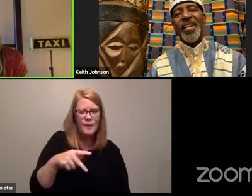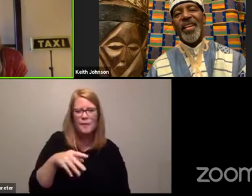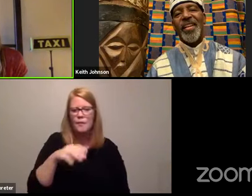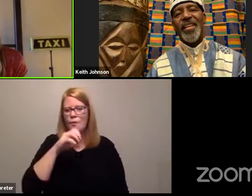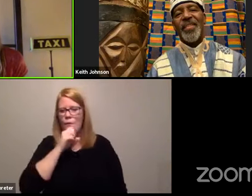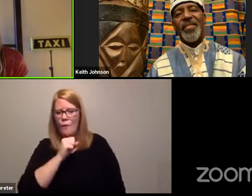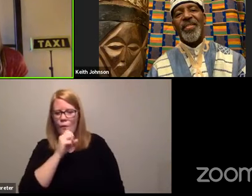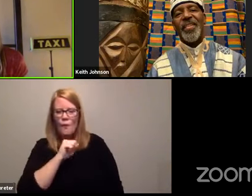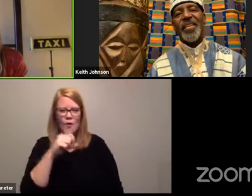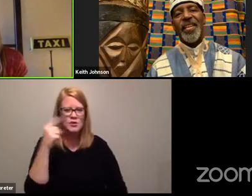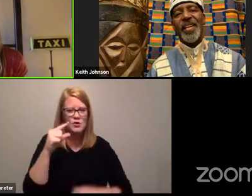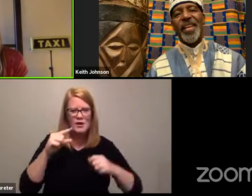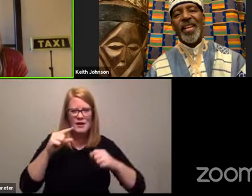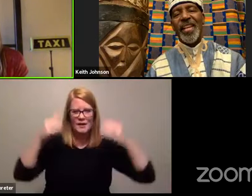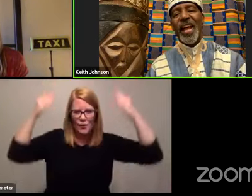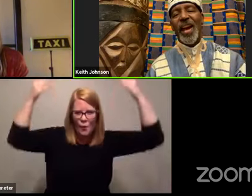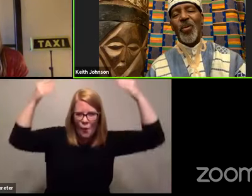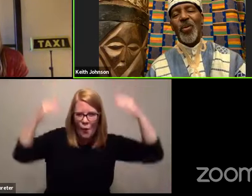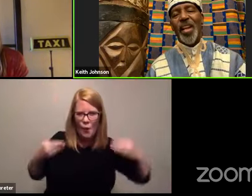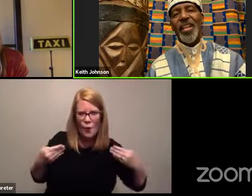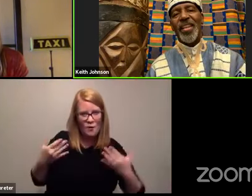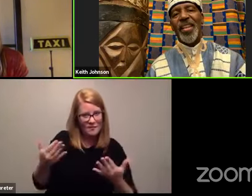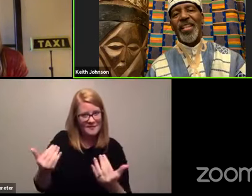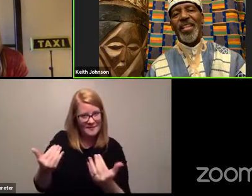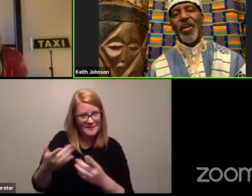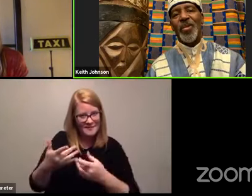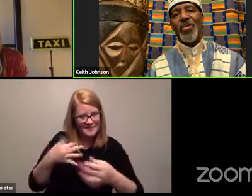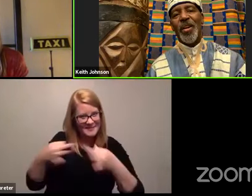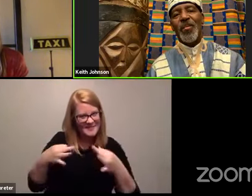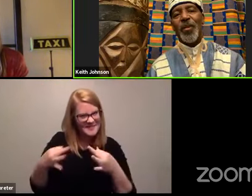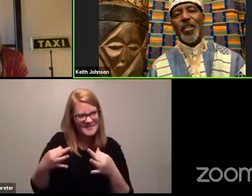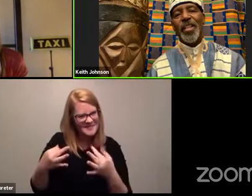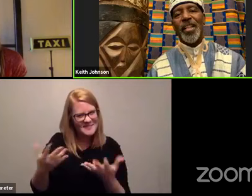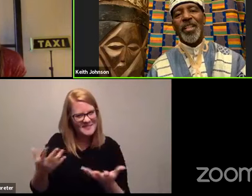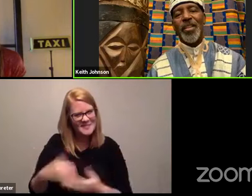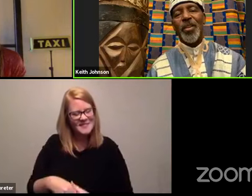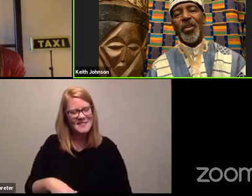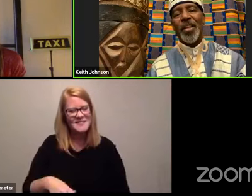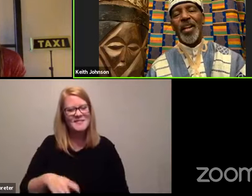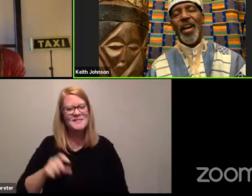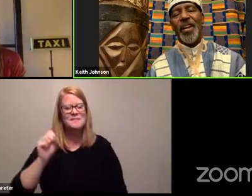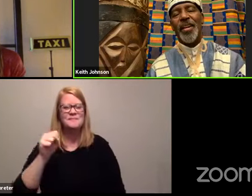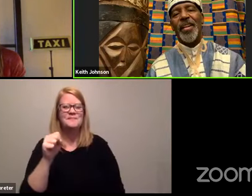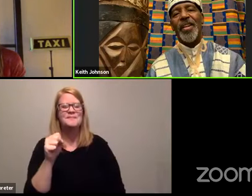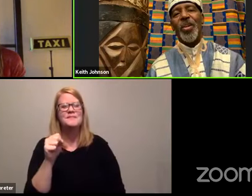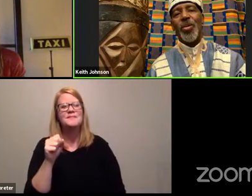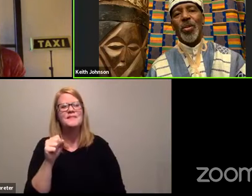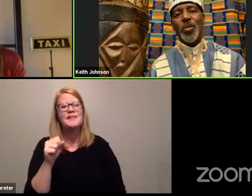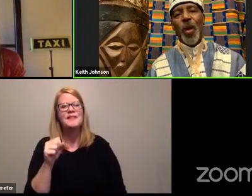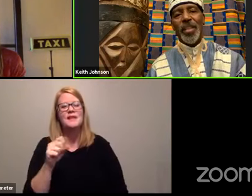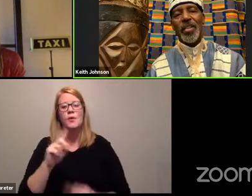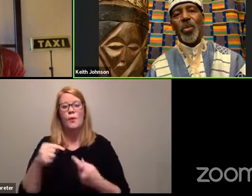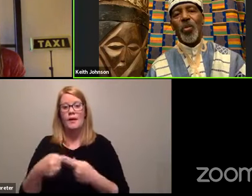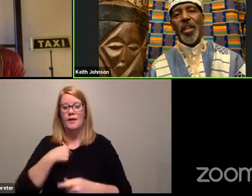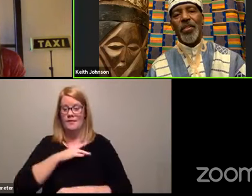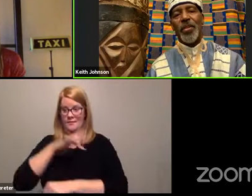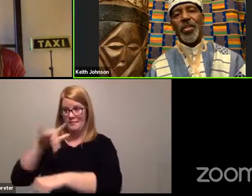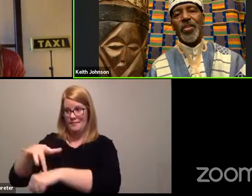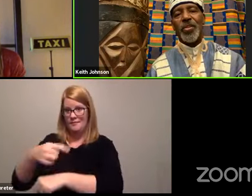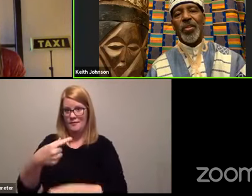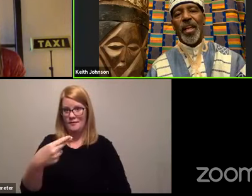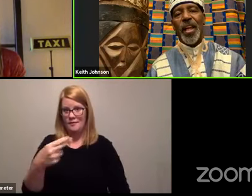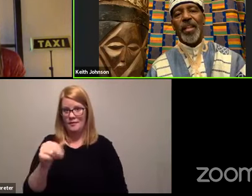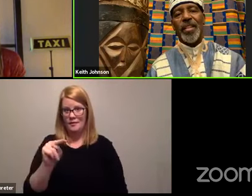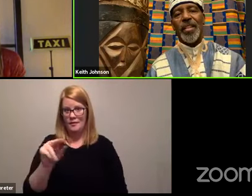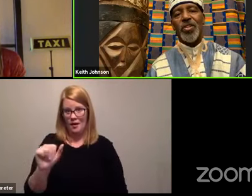you have there? Yeah, one of the things I was very fortunate to do in Ghana was watch the